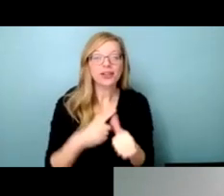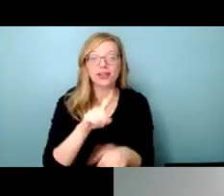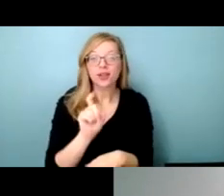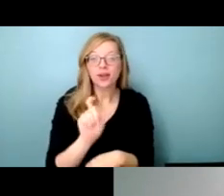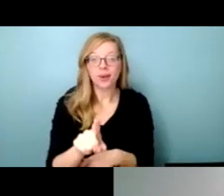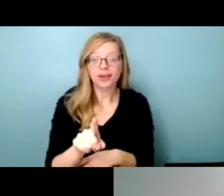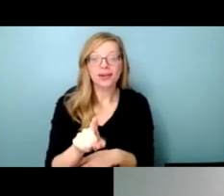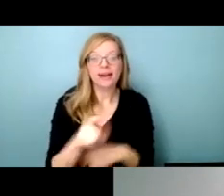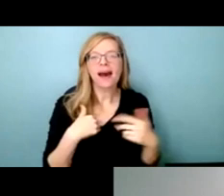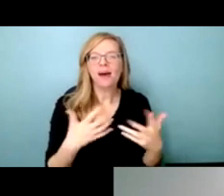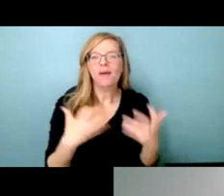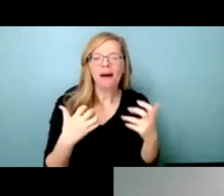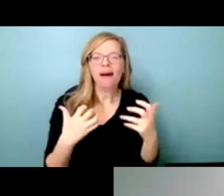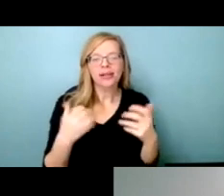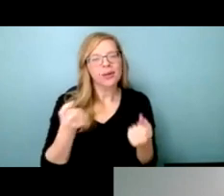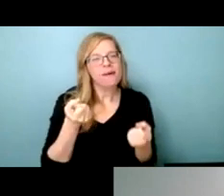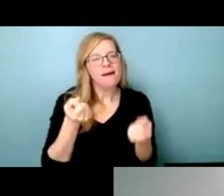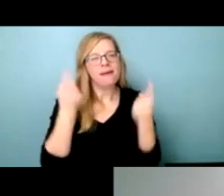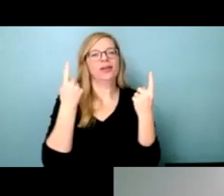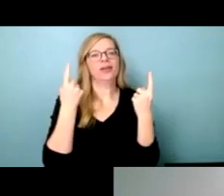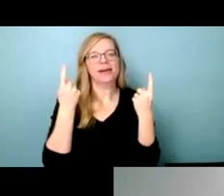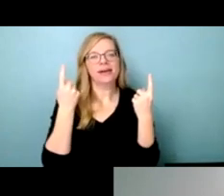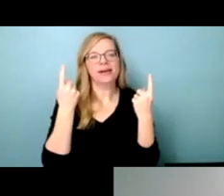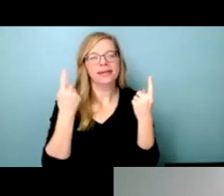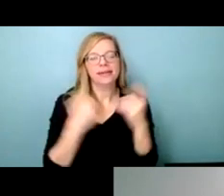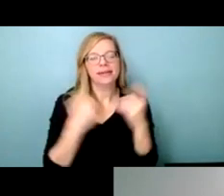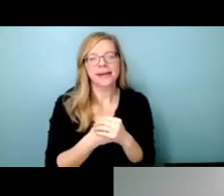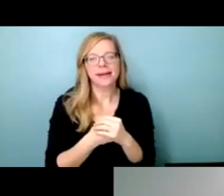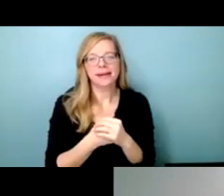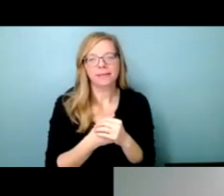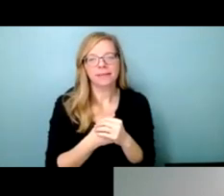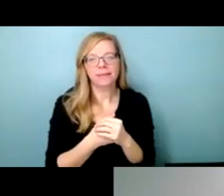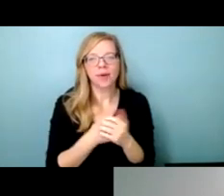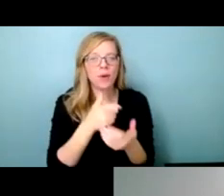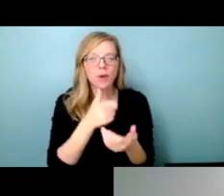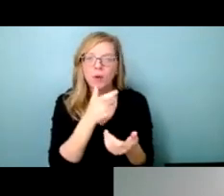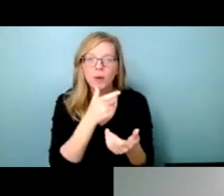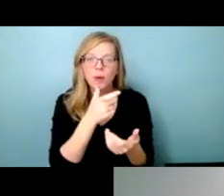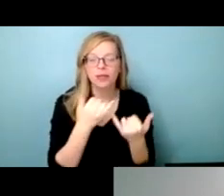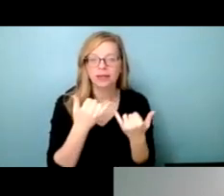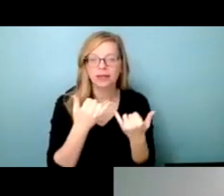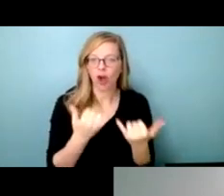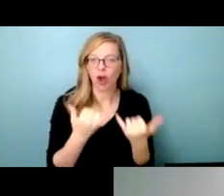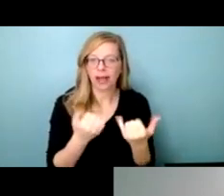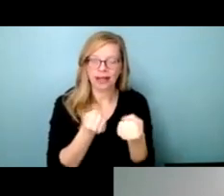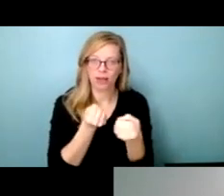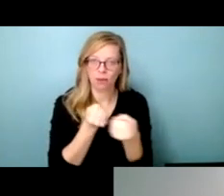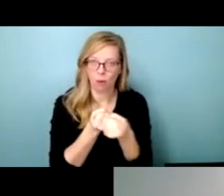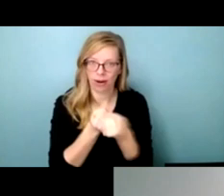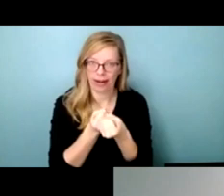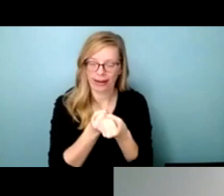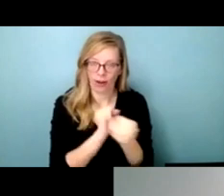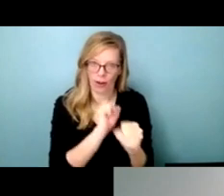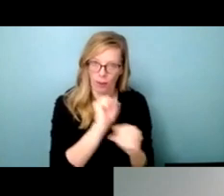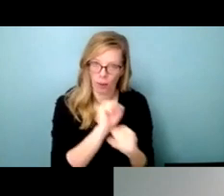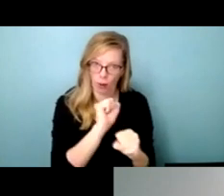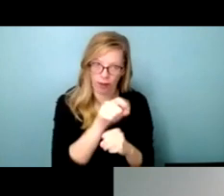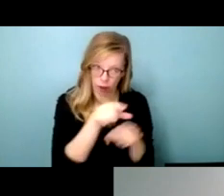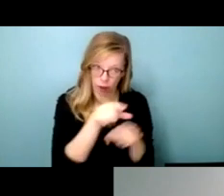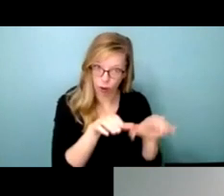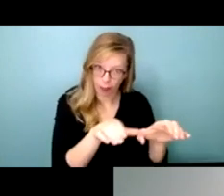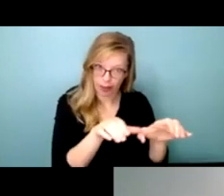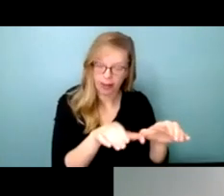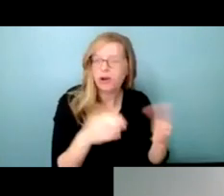just want to get an understanding of who's currently supporting the work you do and how that relationship is working. So maybe Kim, I'll start with